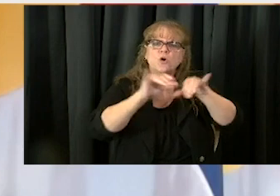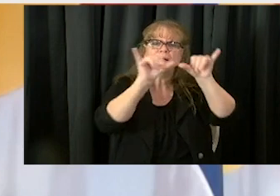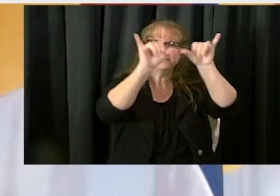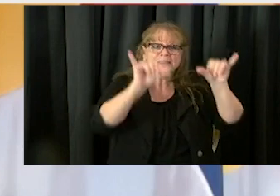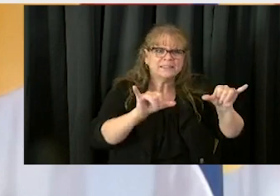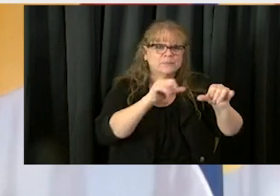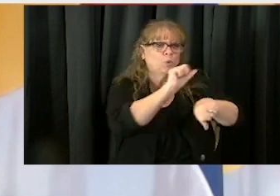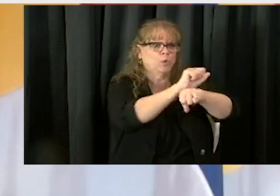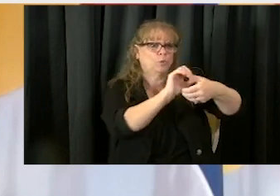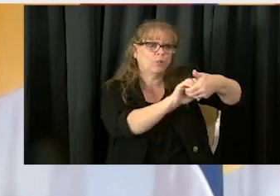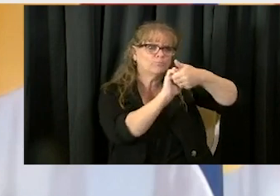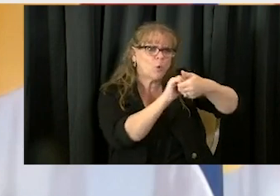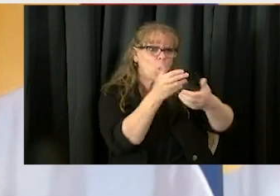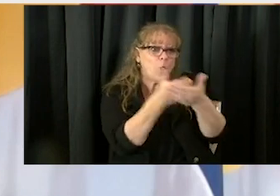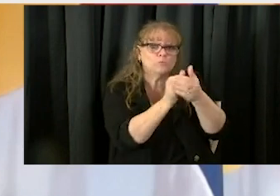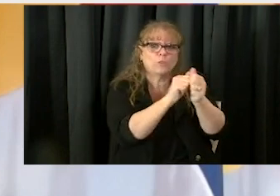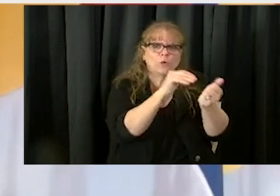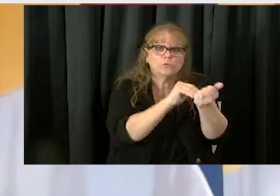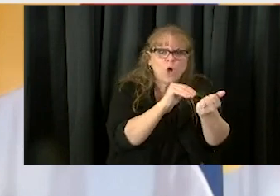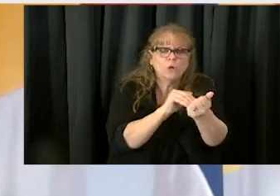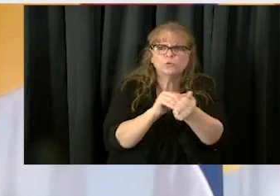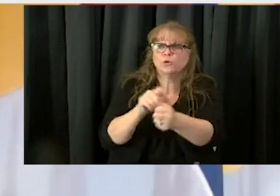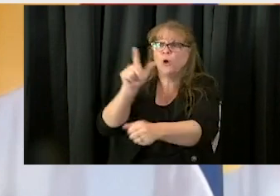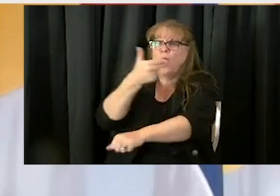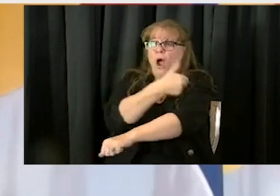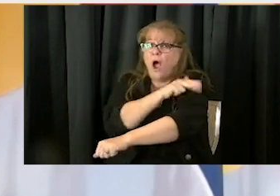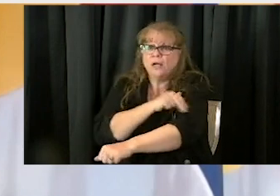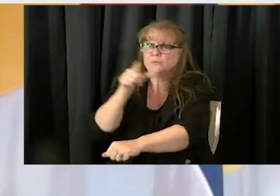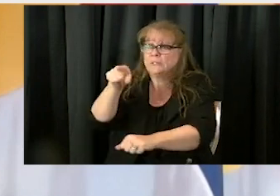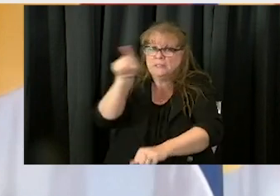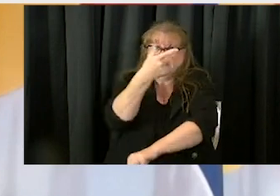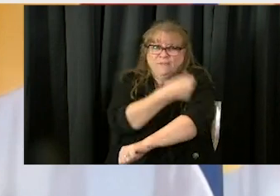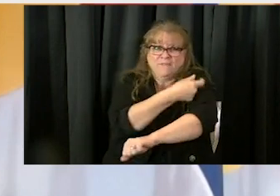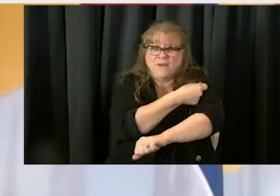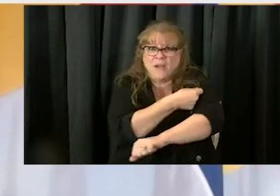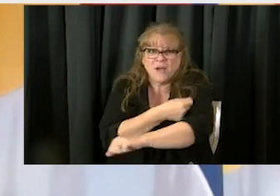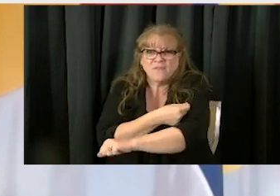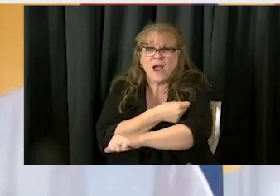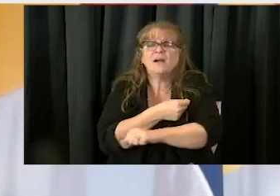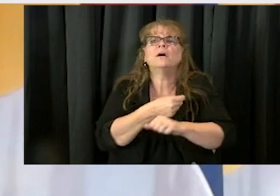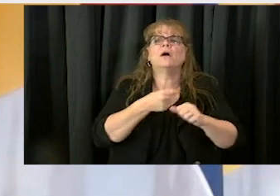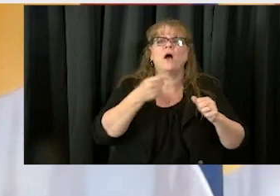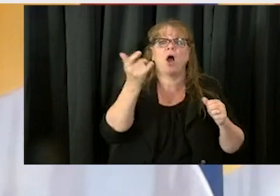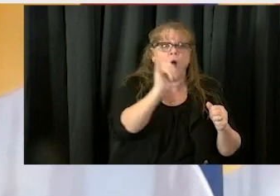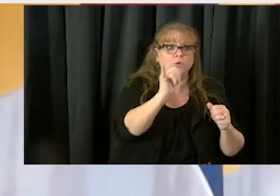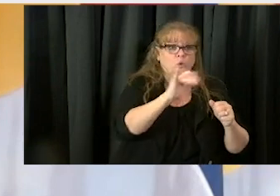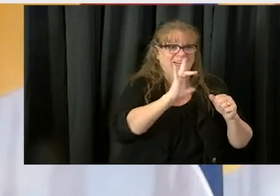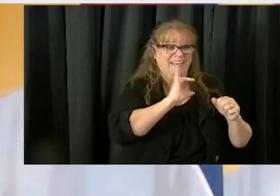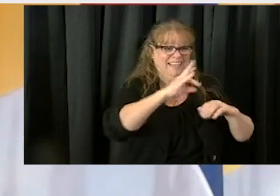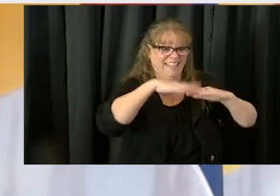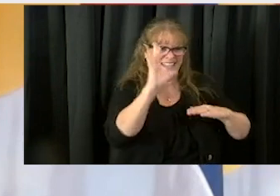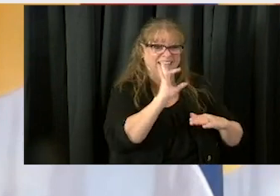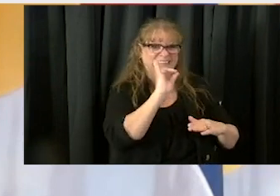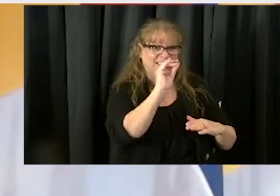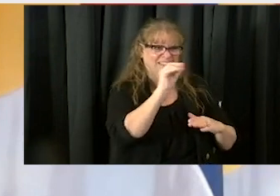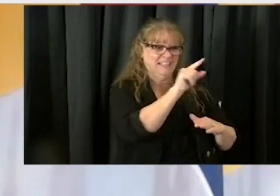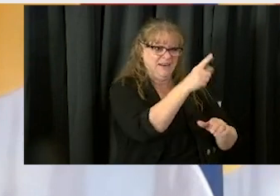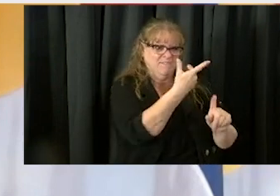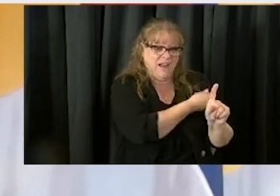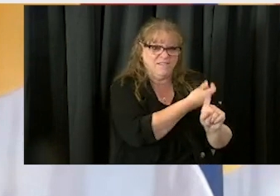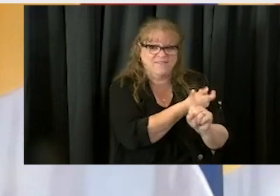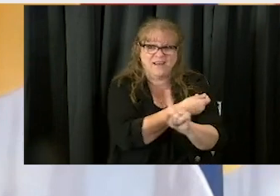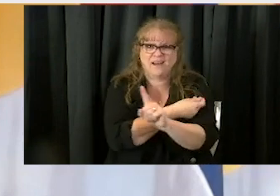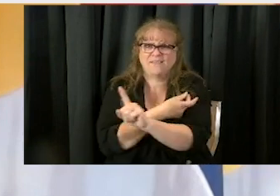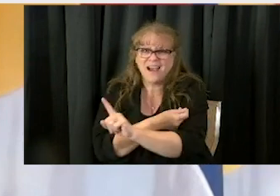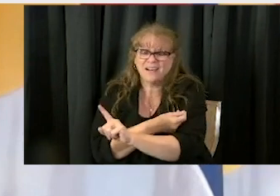as possible. This is important for folks to know. Coloradans age 70 and up represent 78% of